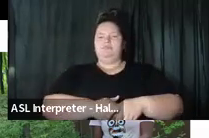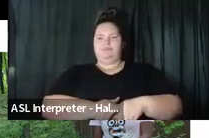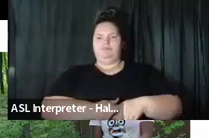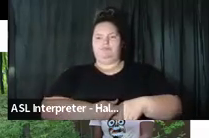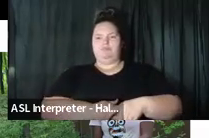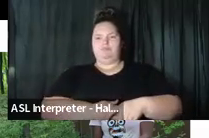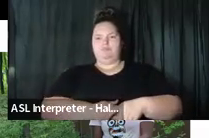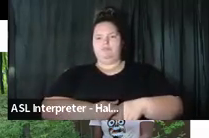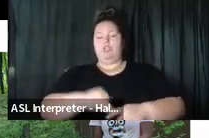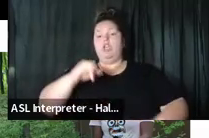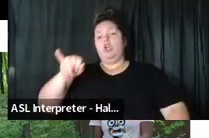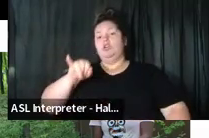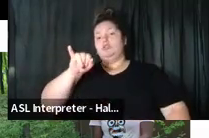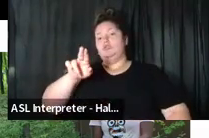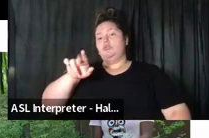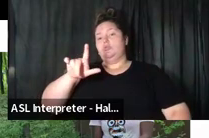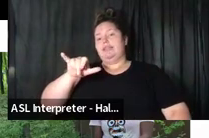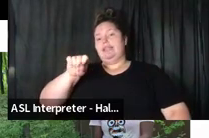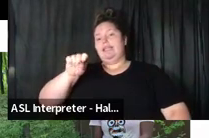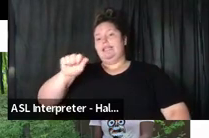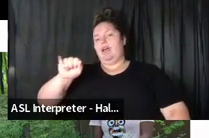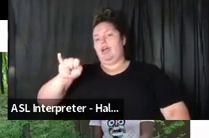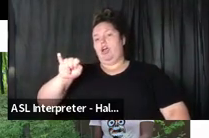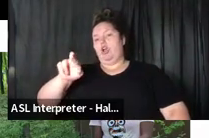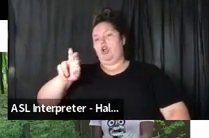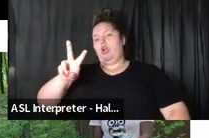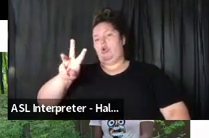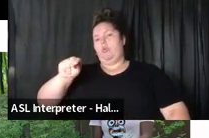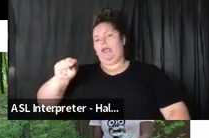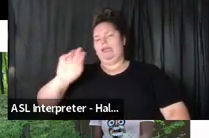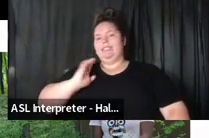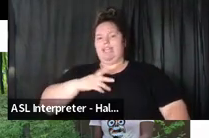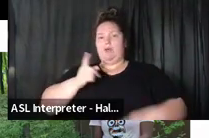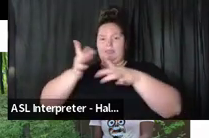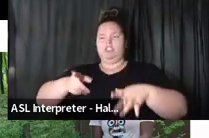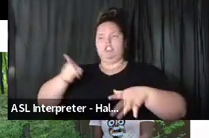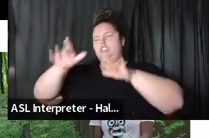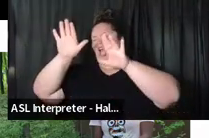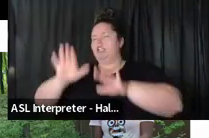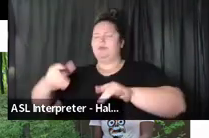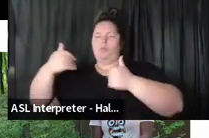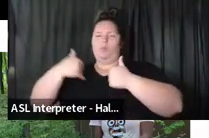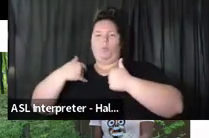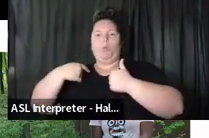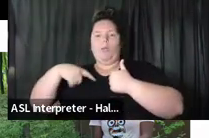Jaleesa Irwin is our outdoor rec specialist, and she's super awesome. And there's a lot of cool stuff that we have for that.